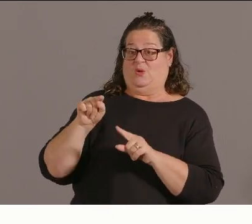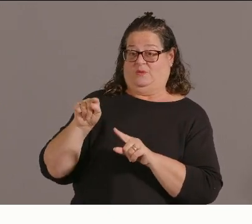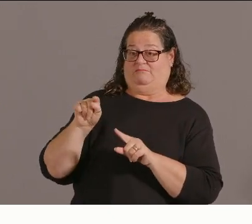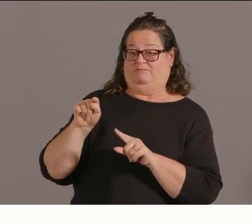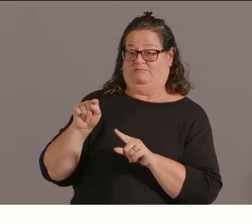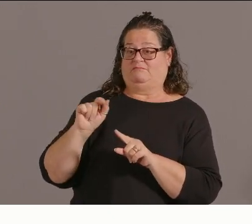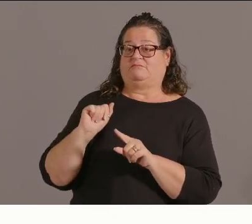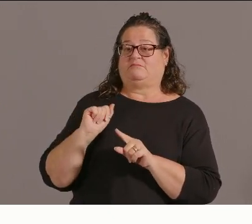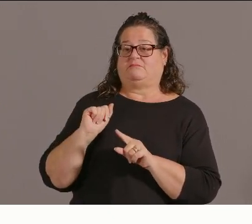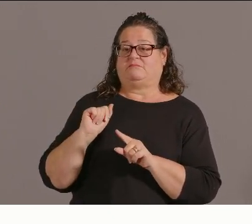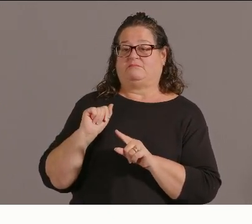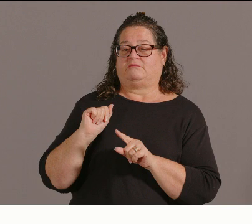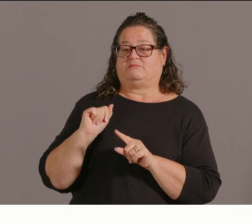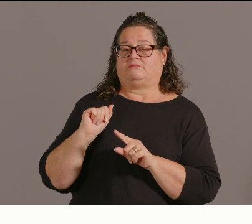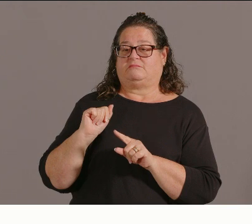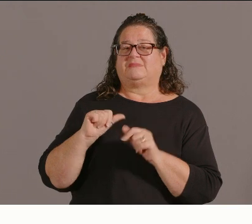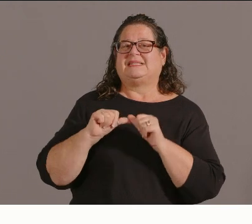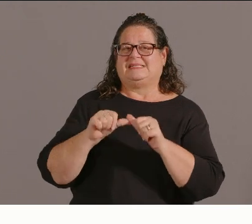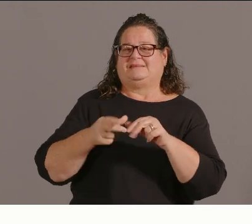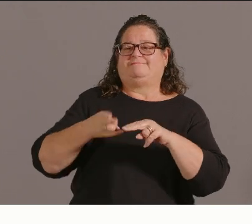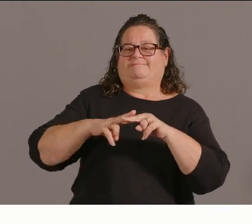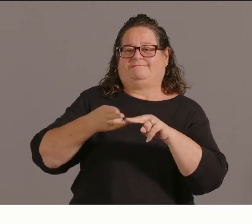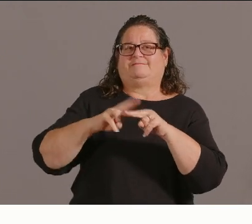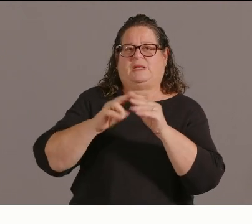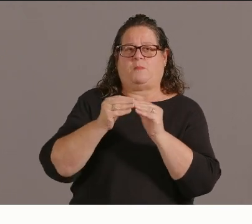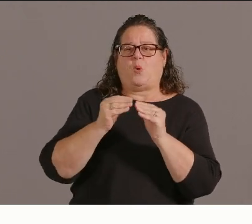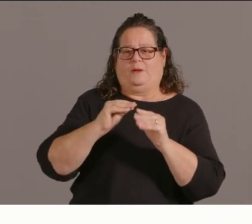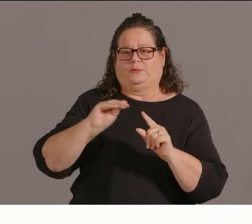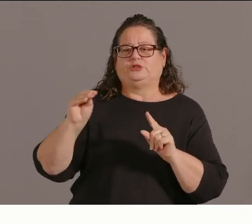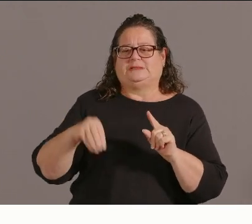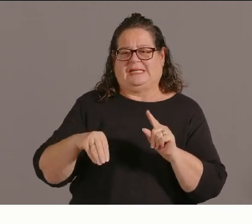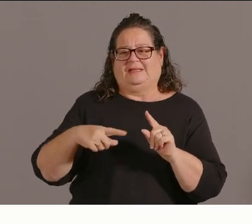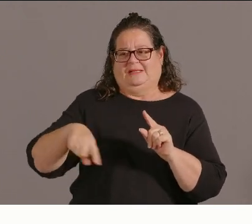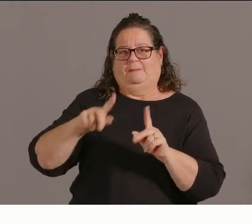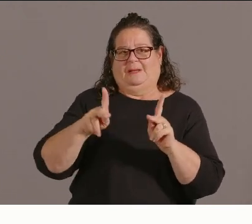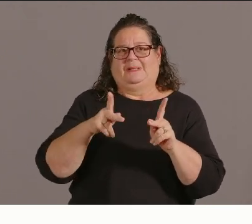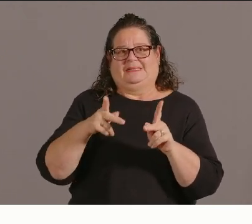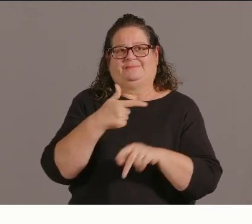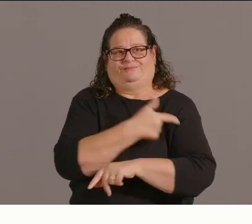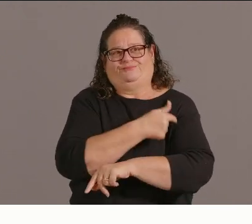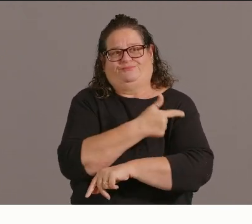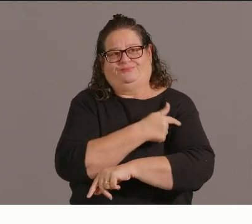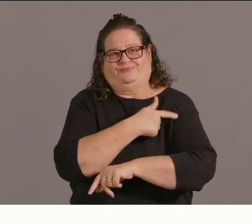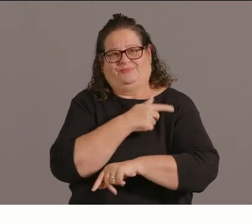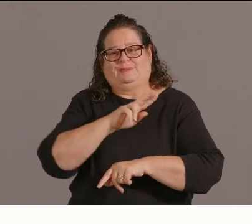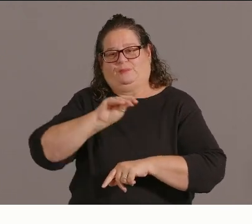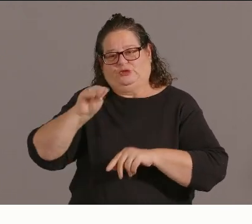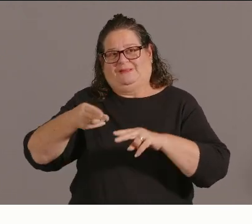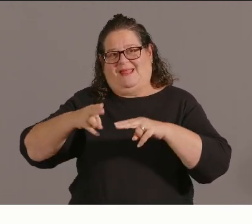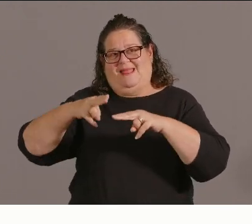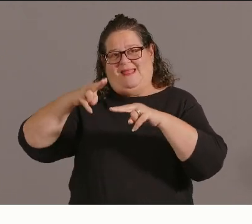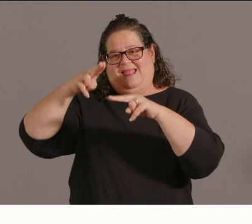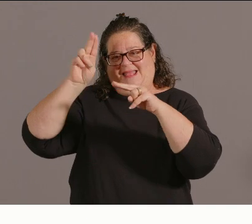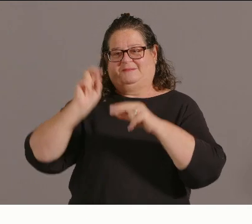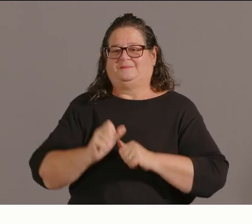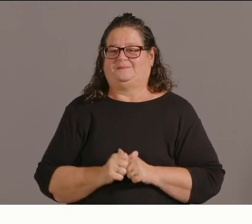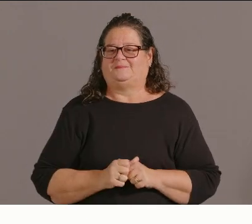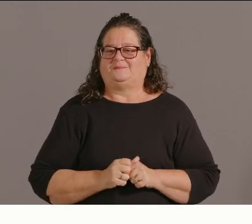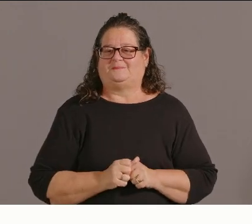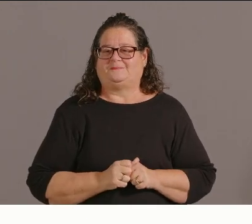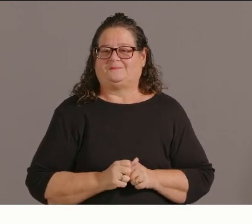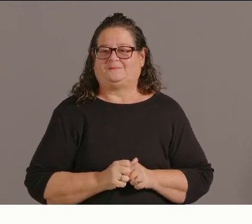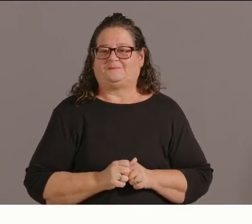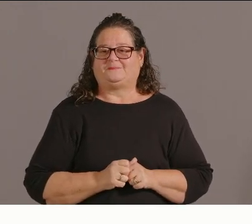to increase the percent of that population that's vaccinated as well. And you can see the darker